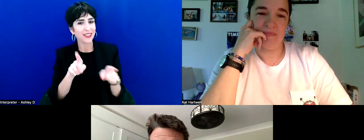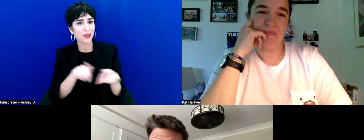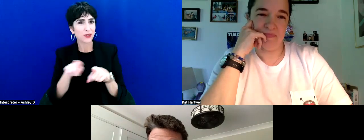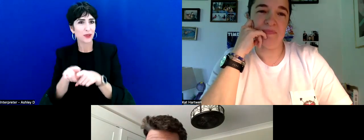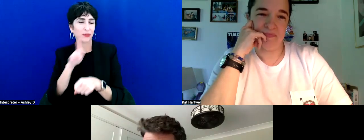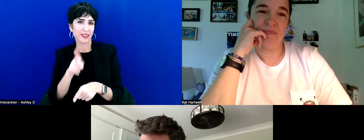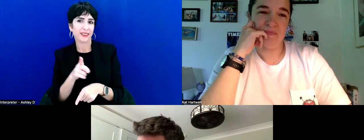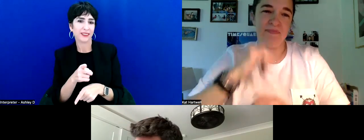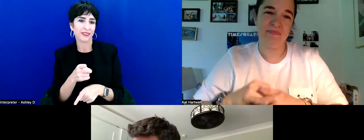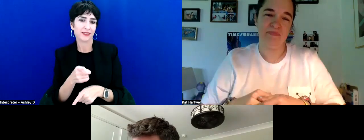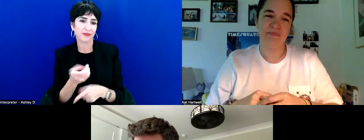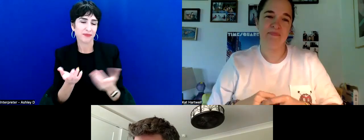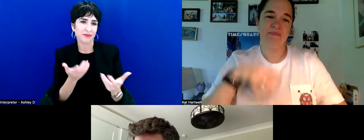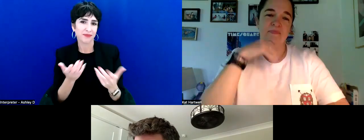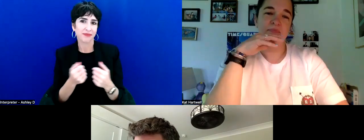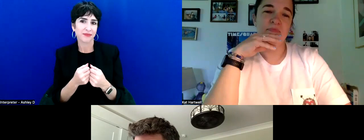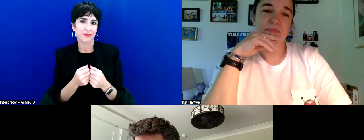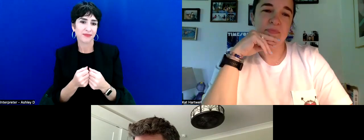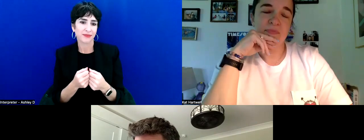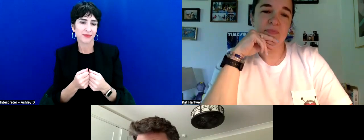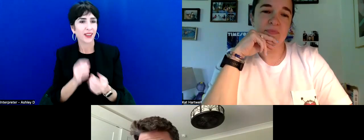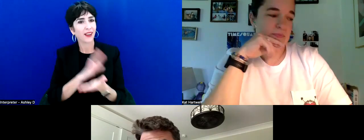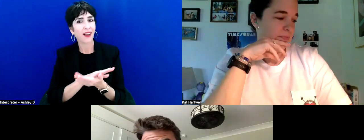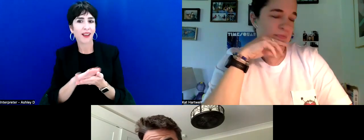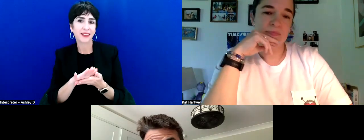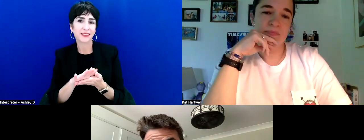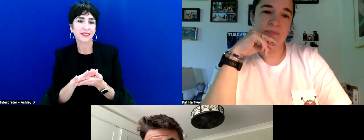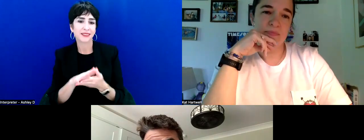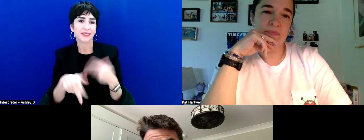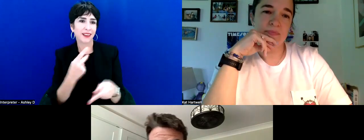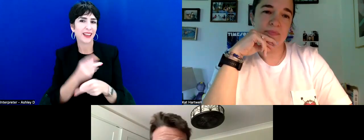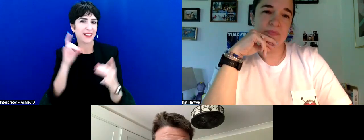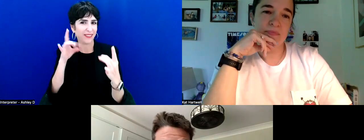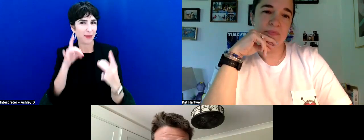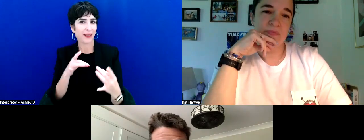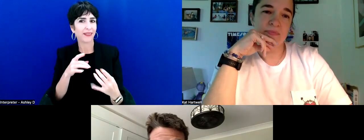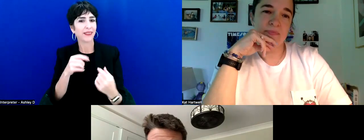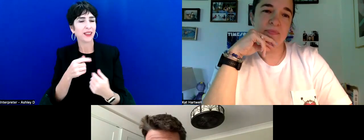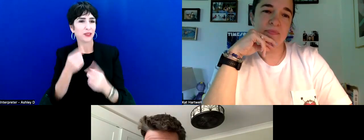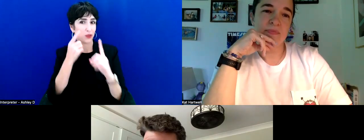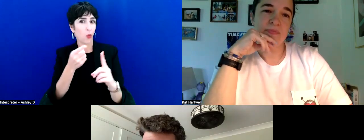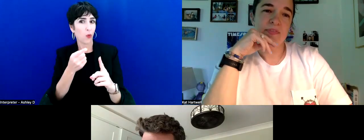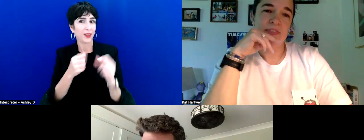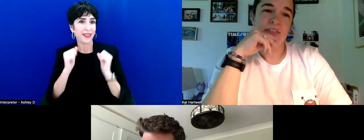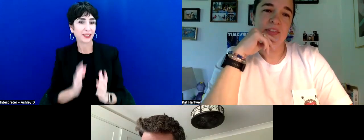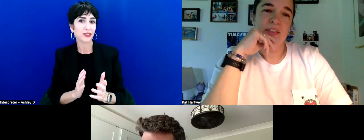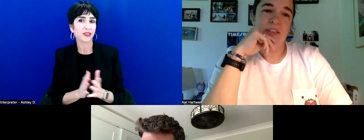also a very kind type of feedback that you would aim for as an actor.